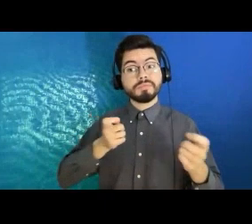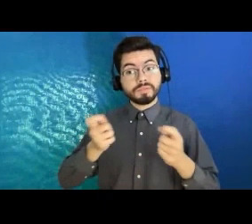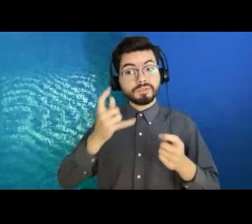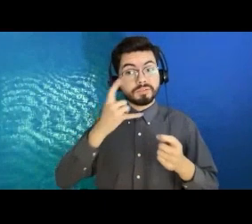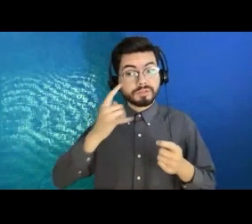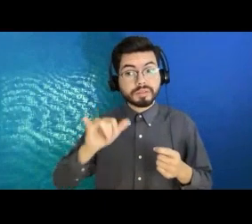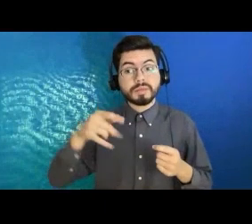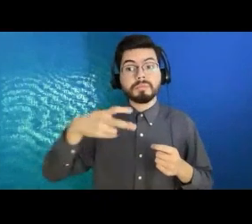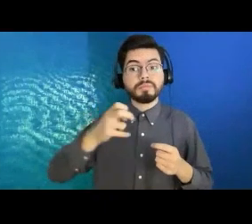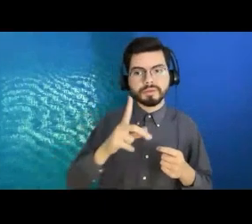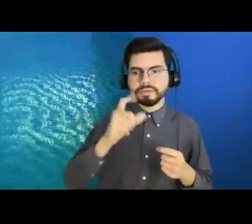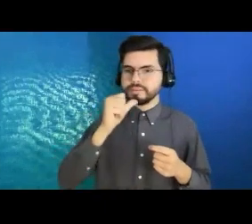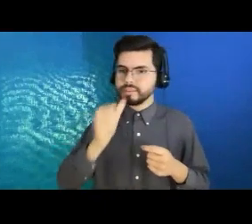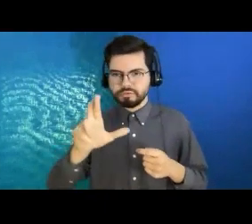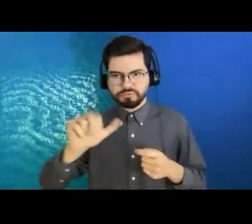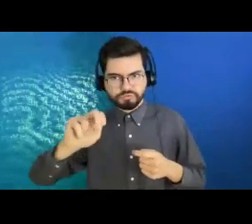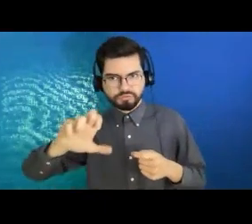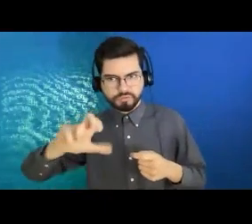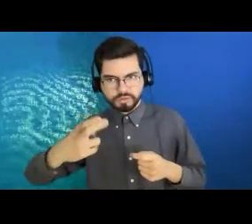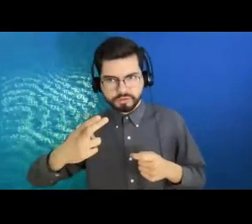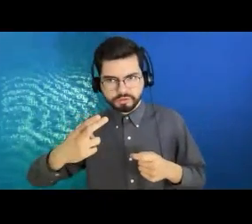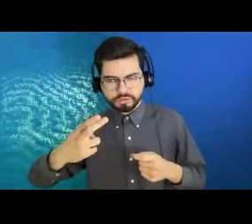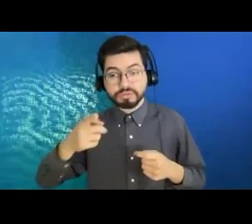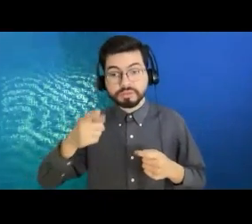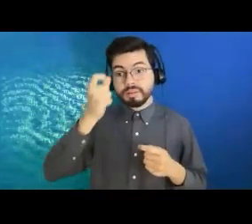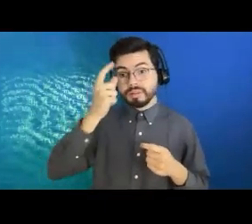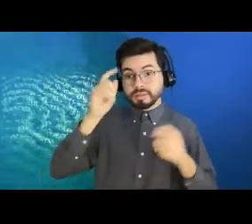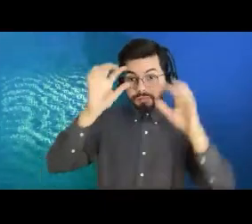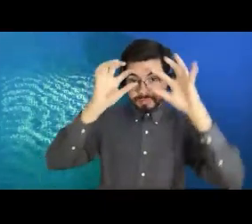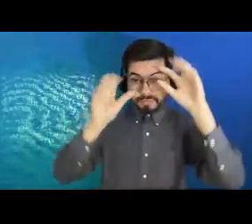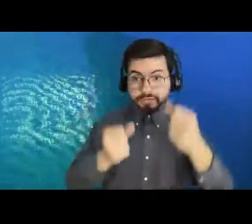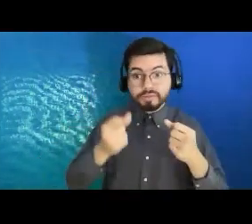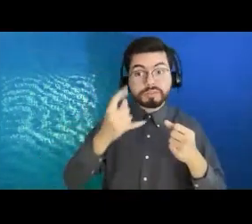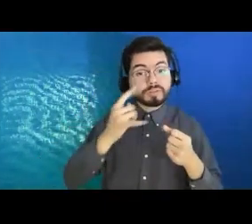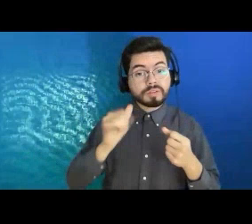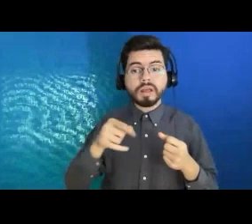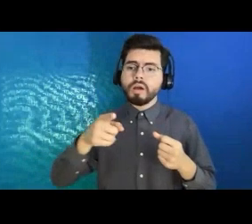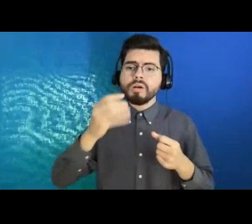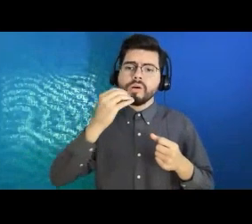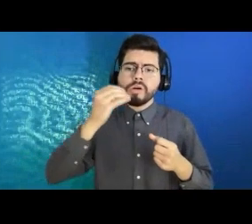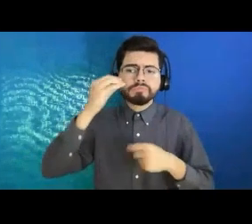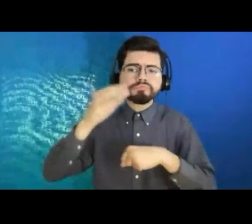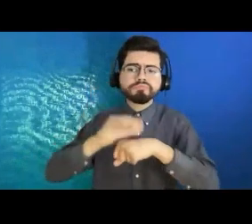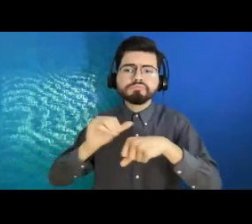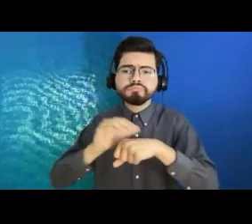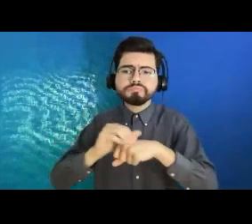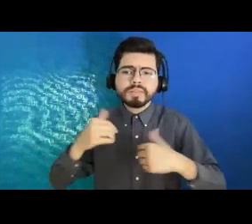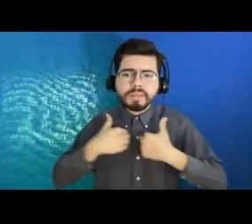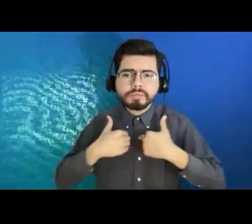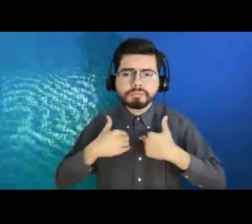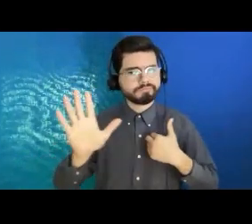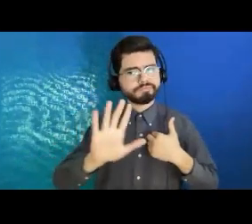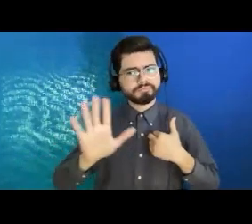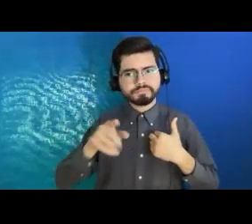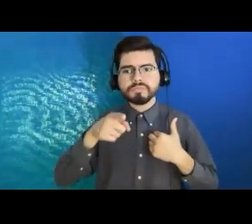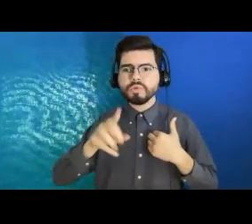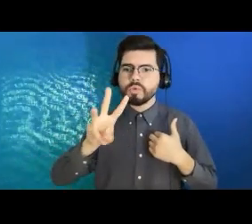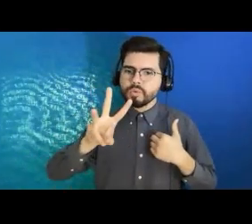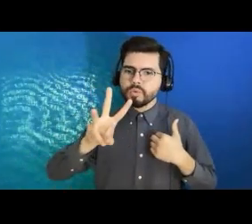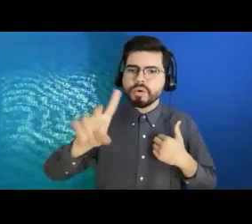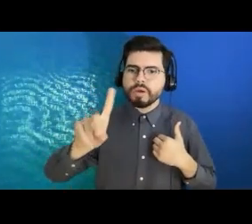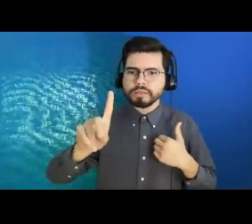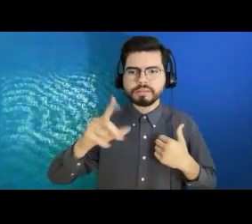wild animal, not a domesticated one. So we're going to see changes in grazing intensities and migrations, and there's going